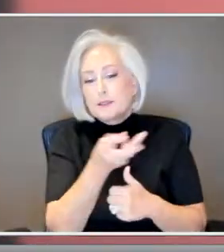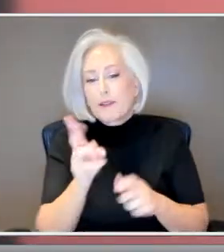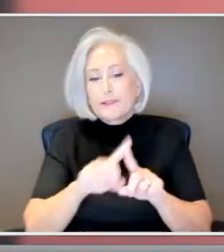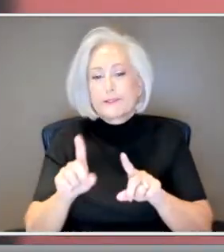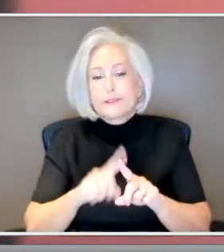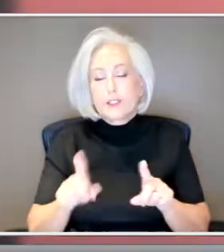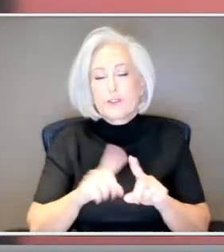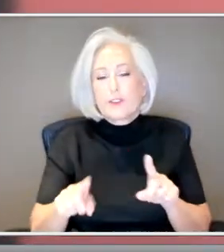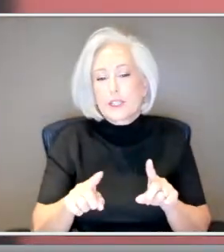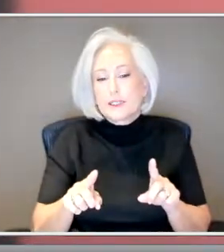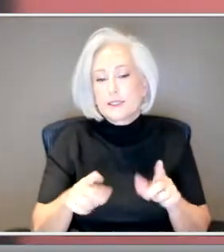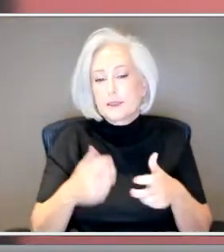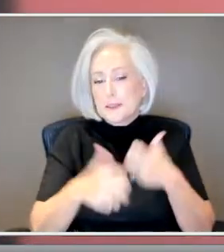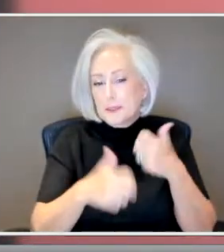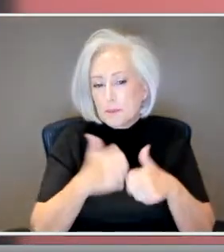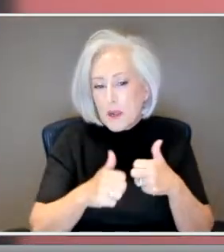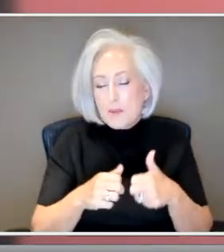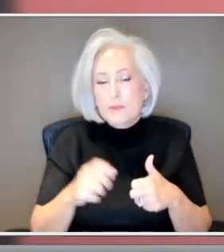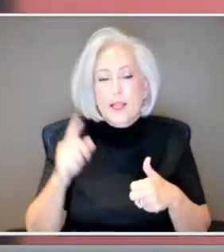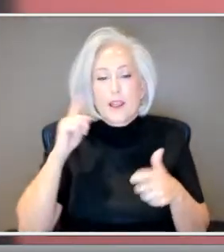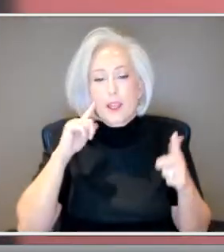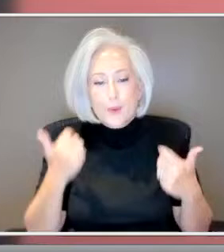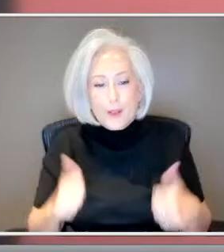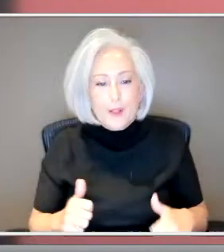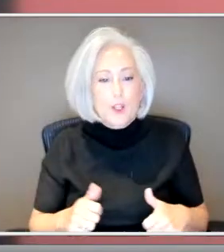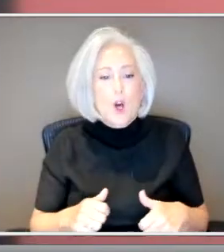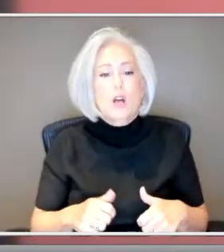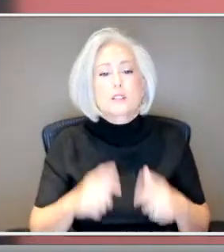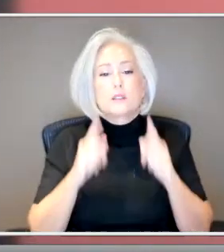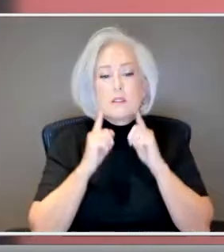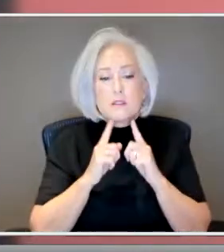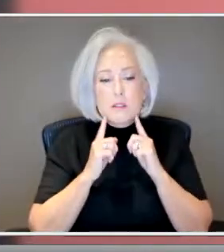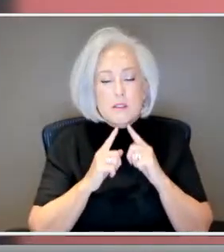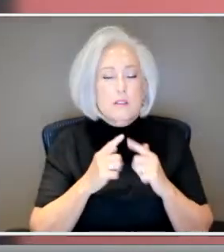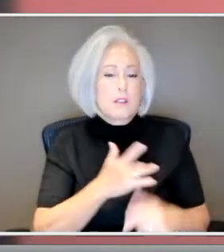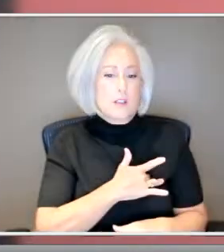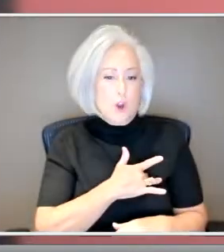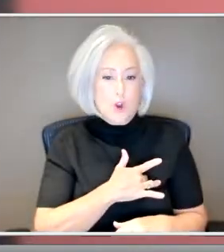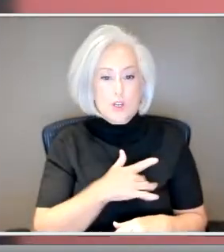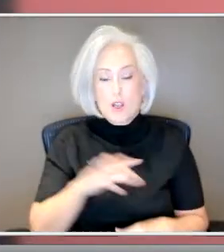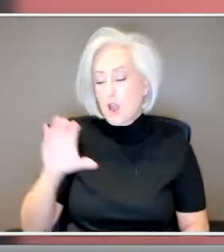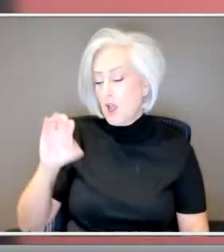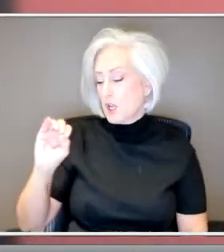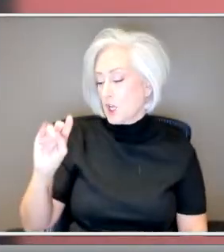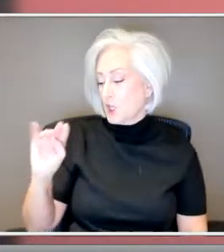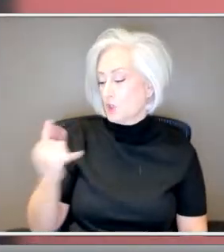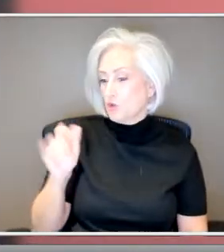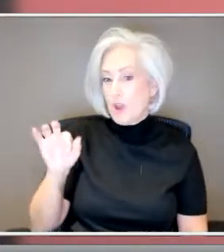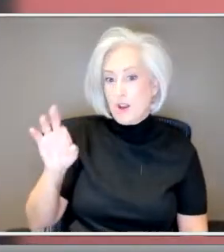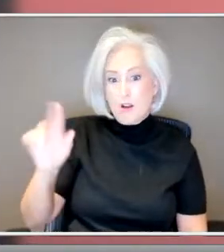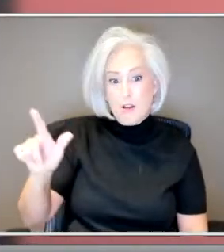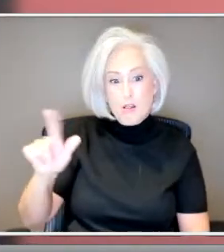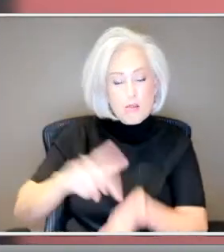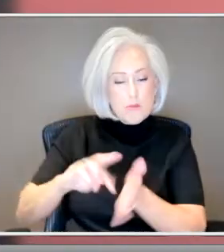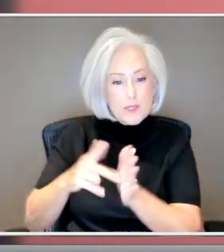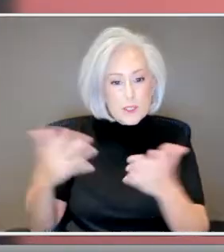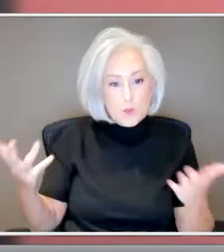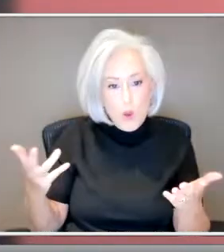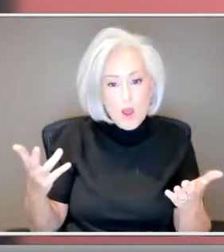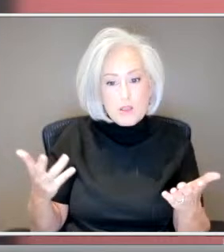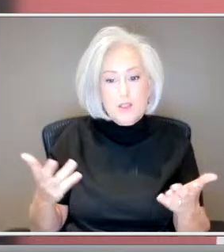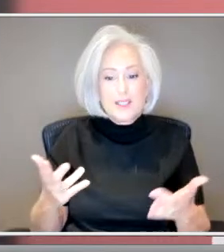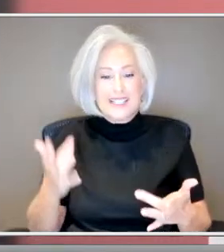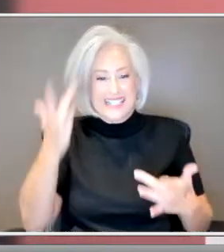You know, so I specialize in congenital heart disease, which means heart disease that you're born with. And you'd think that, oh, we'd have a genetic explanation for all of